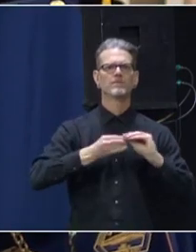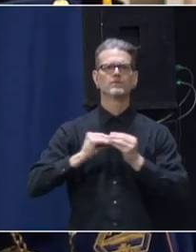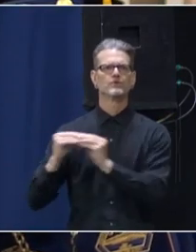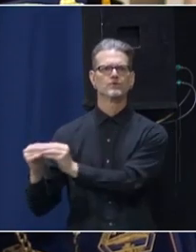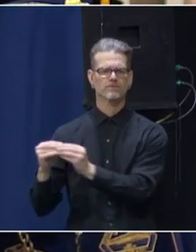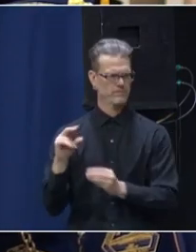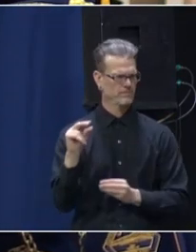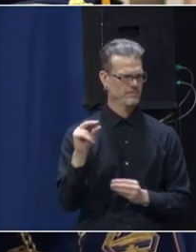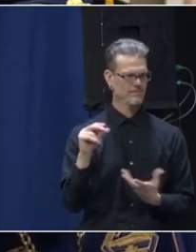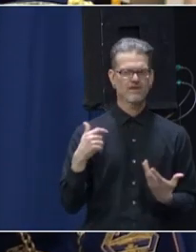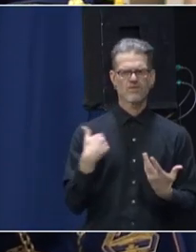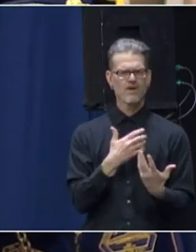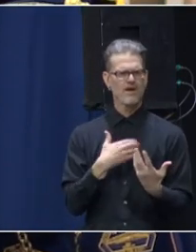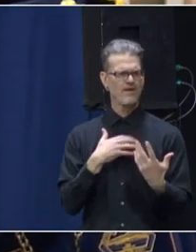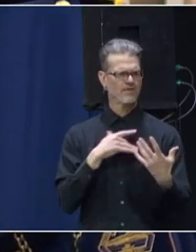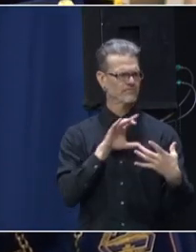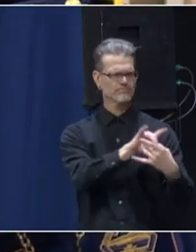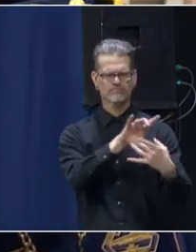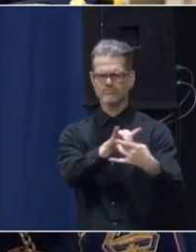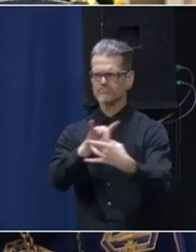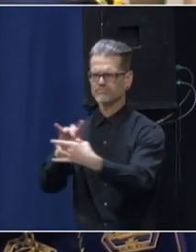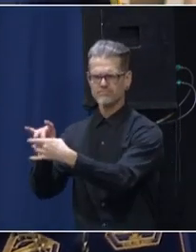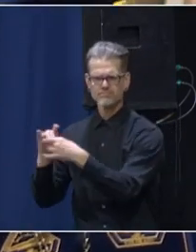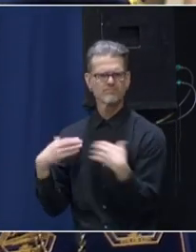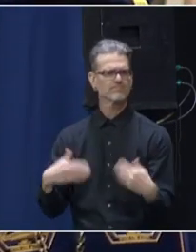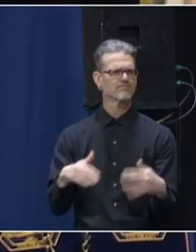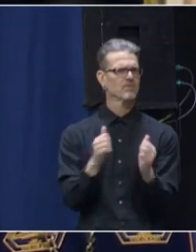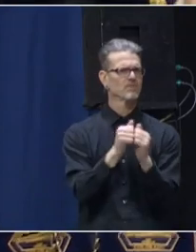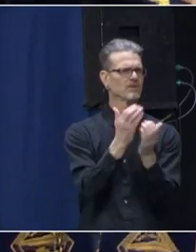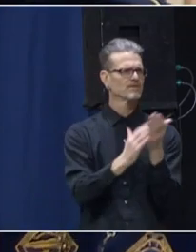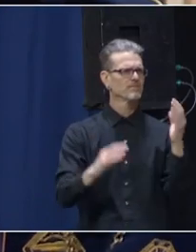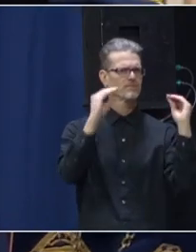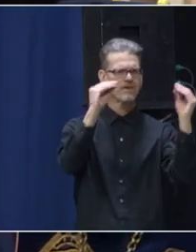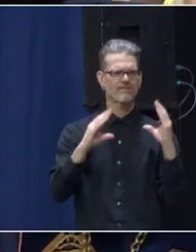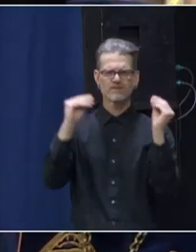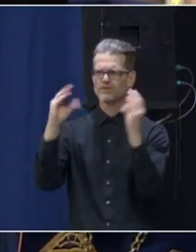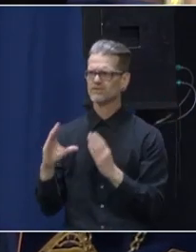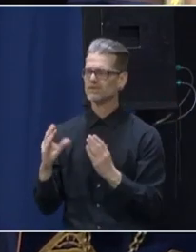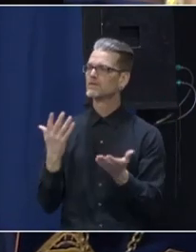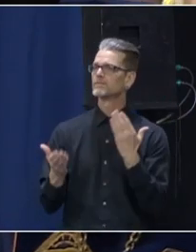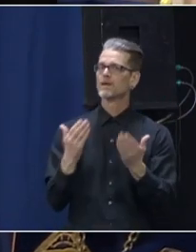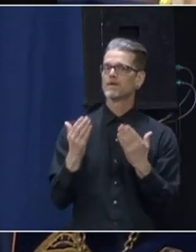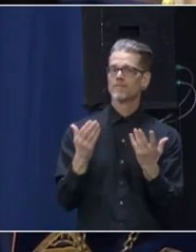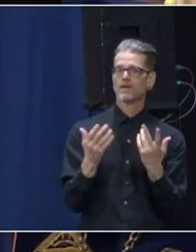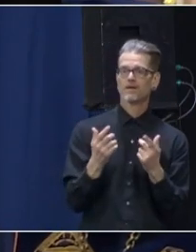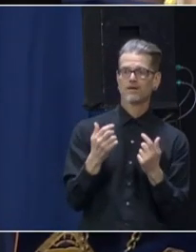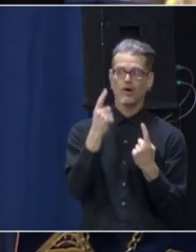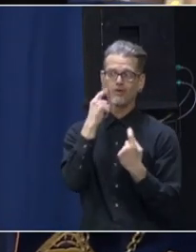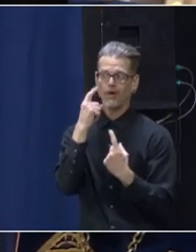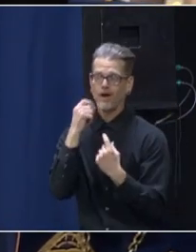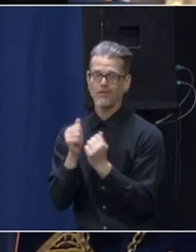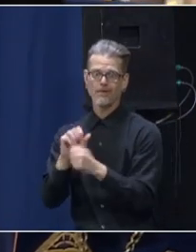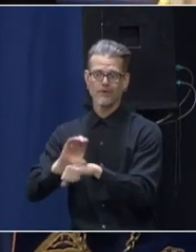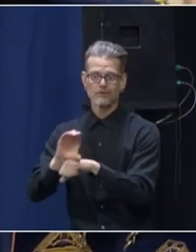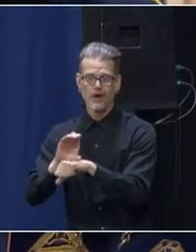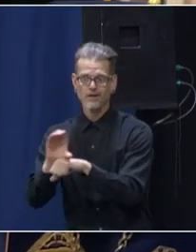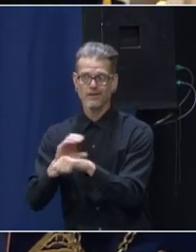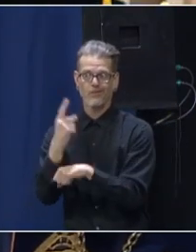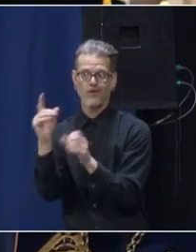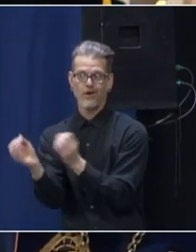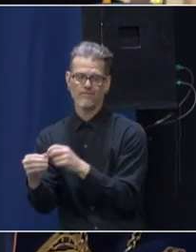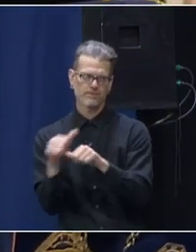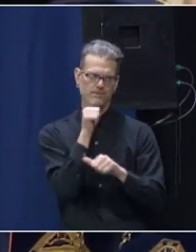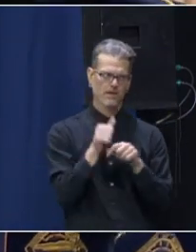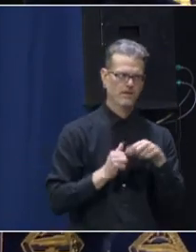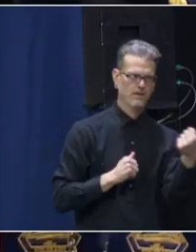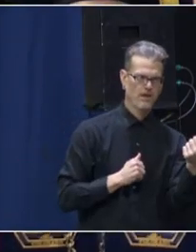made some of the most meaningful connections of our lives with the professors here, whether it be crying with chocolate in one office and definitely not the other, or